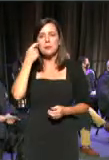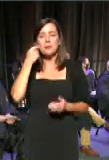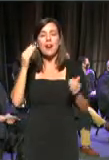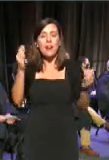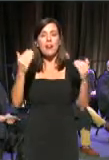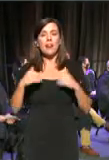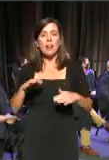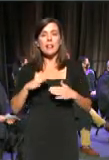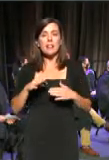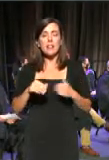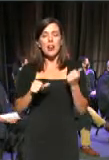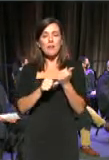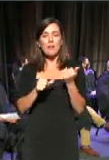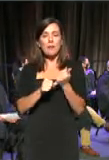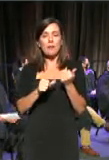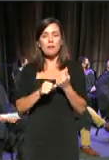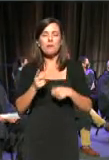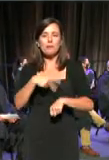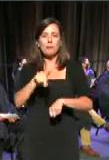Next, our assistant principals.